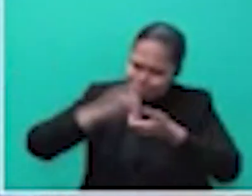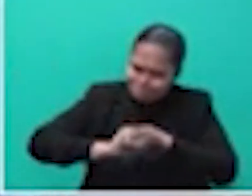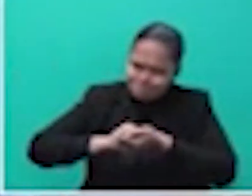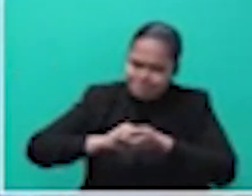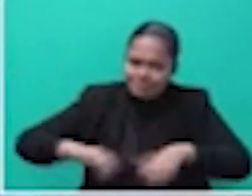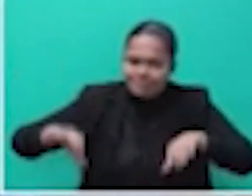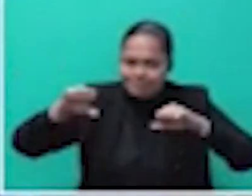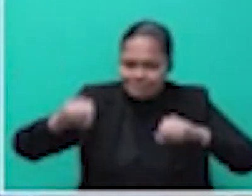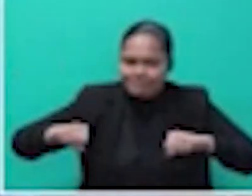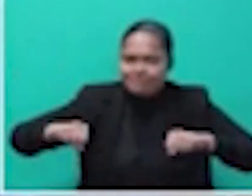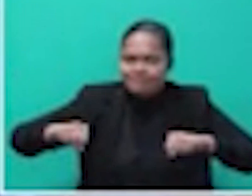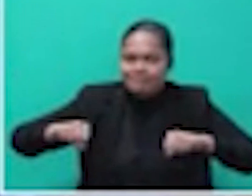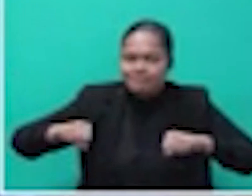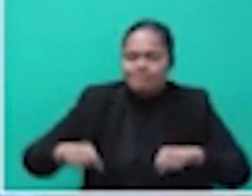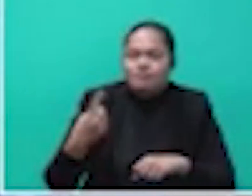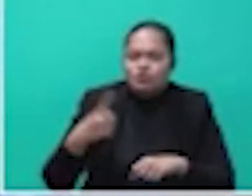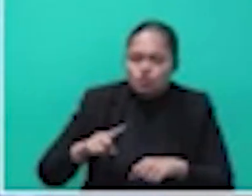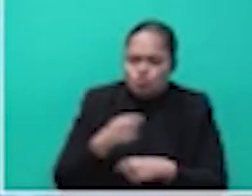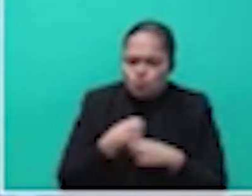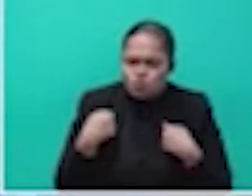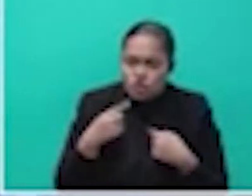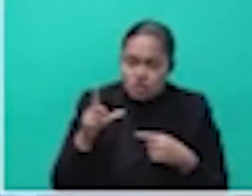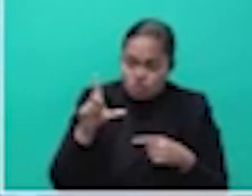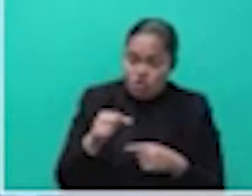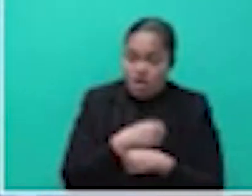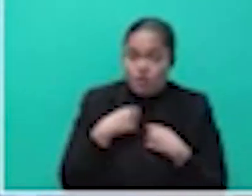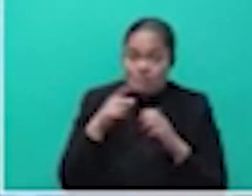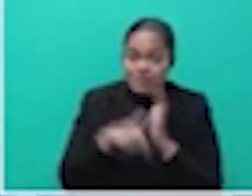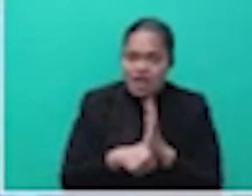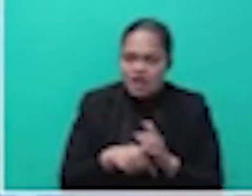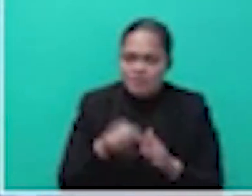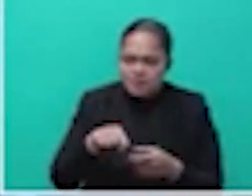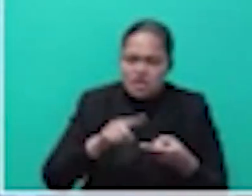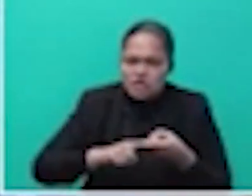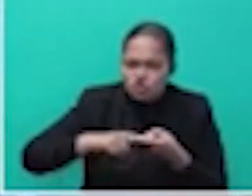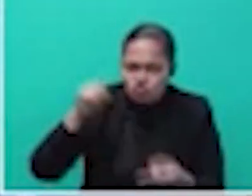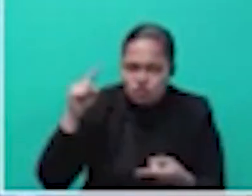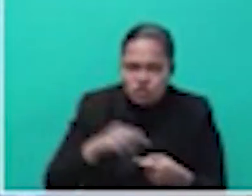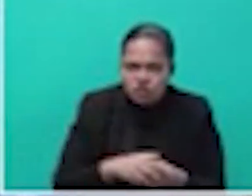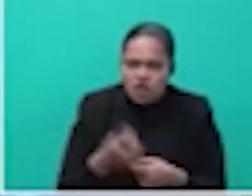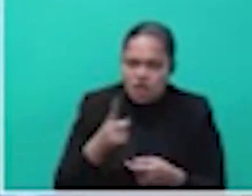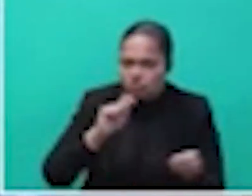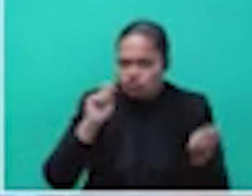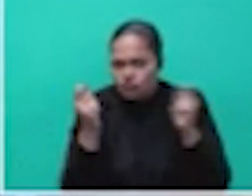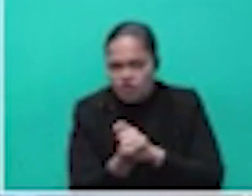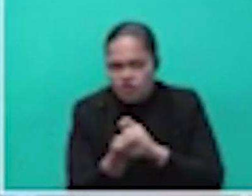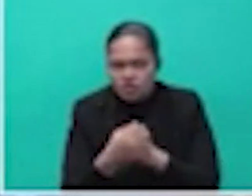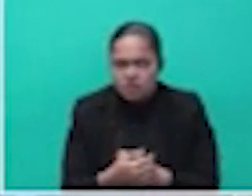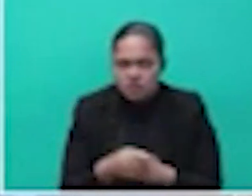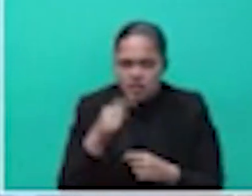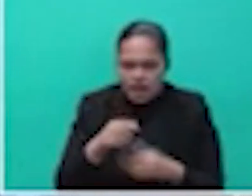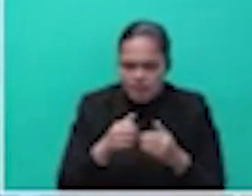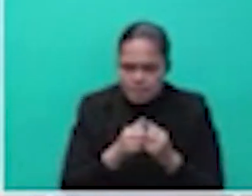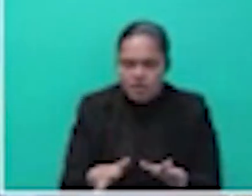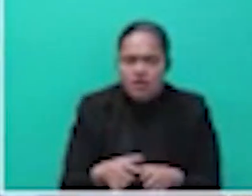to make sure that we join hands in attacking this scourge, so that during our time, this increase in child abuse reverses, so it plateaus and